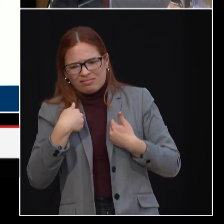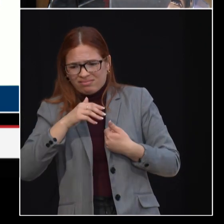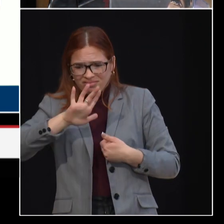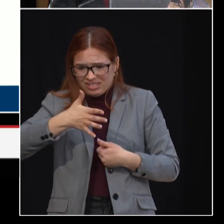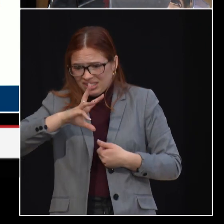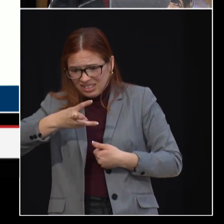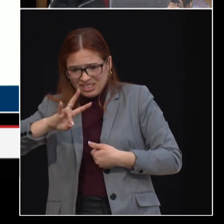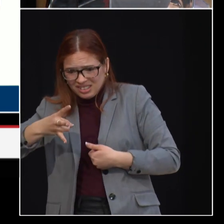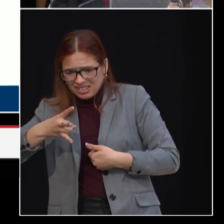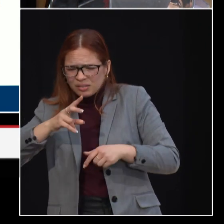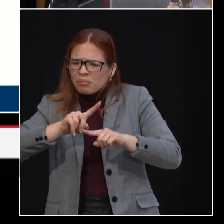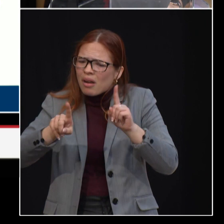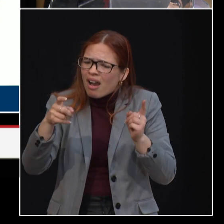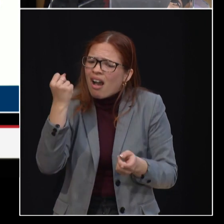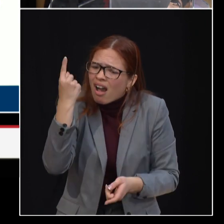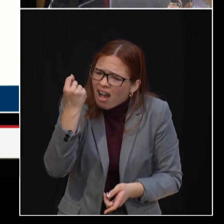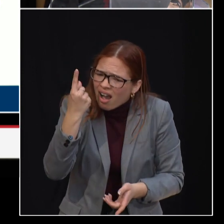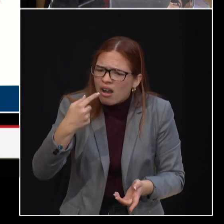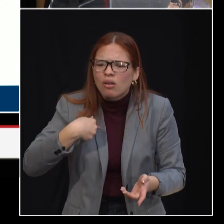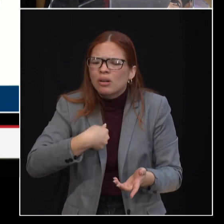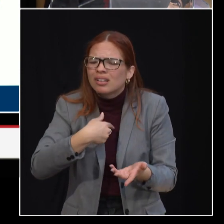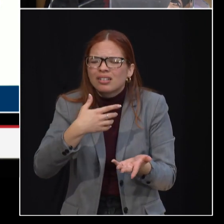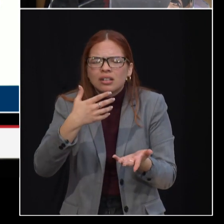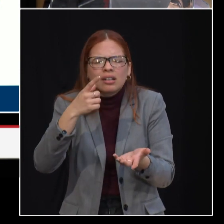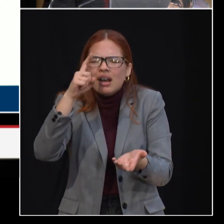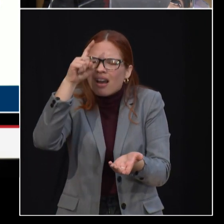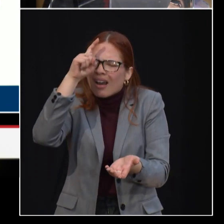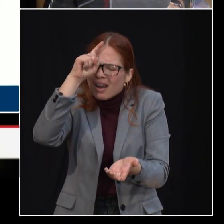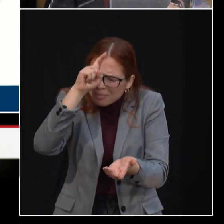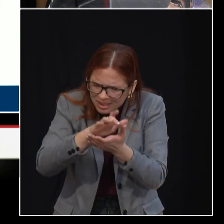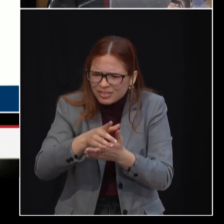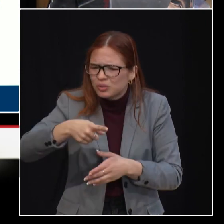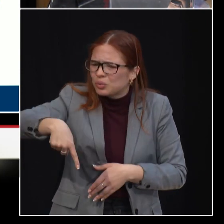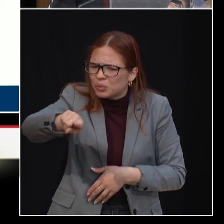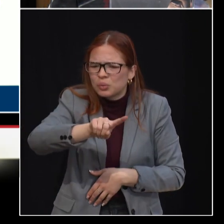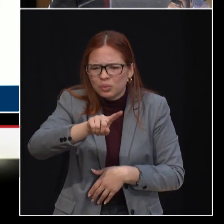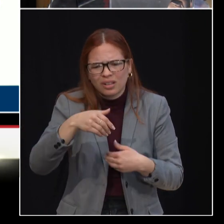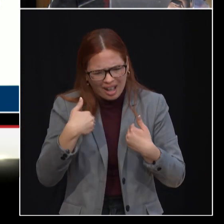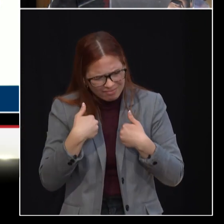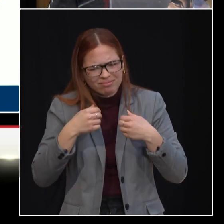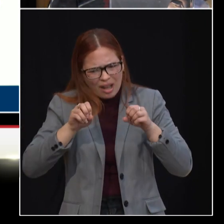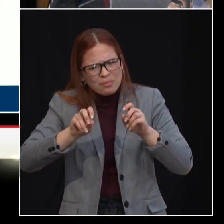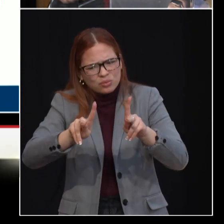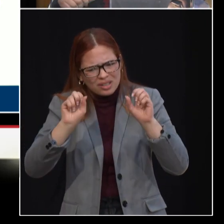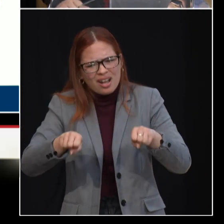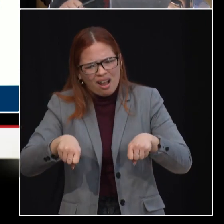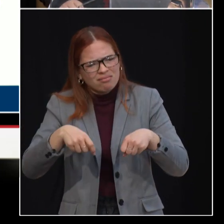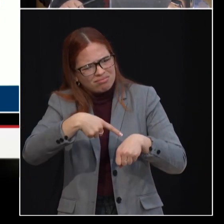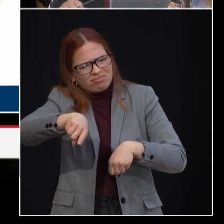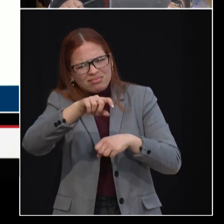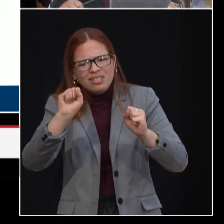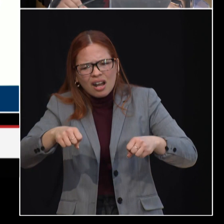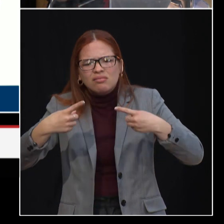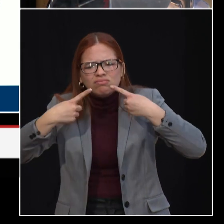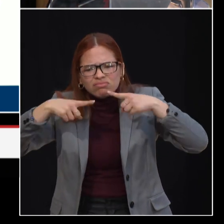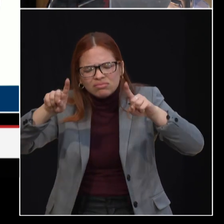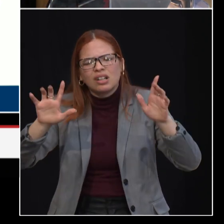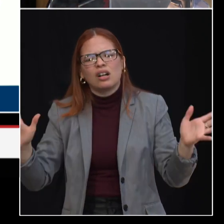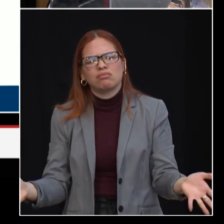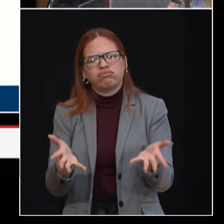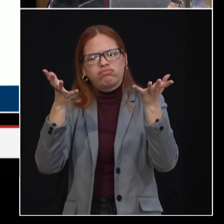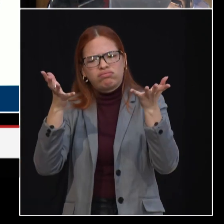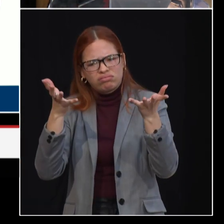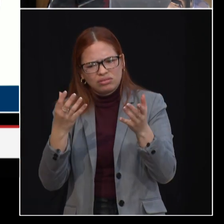someone believed in us, they gave us an opportunity, we've been able to succeed. So we're going to do the same thing. We're hosting a